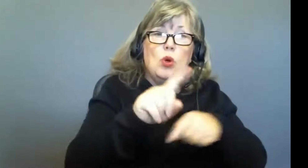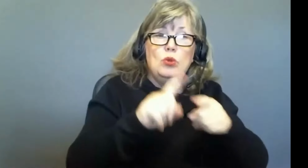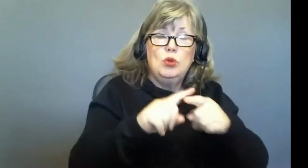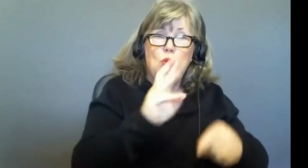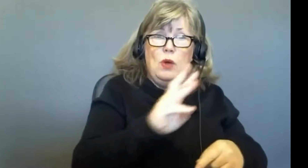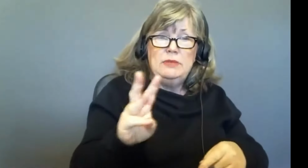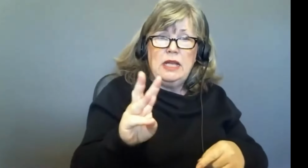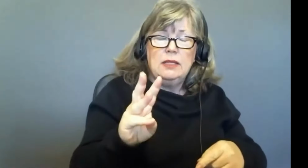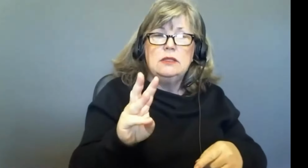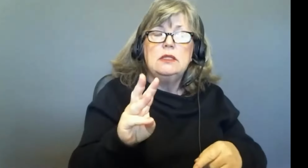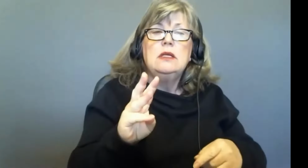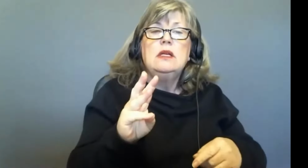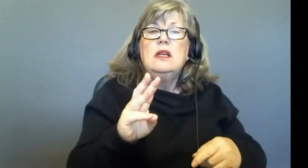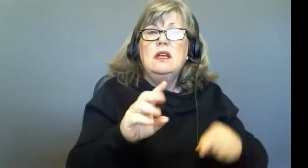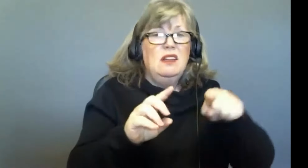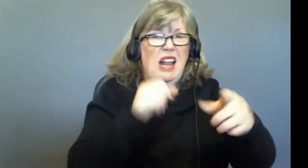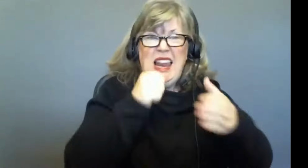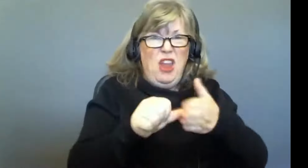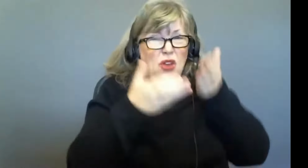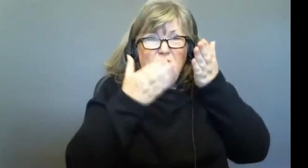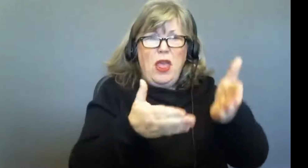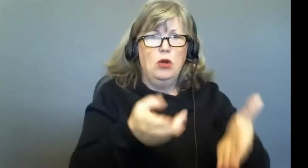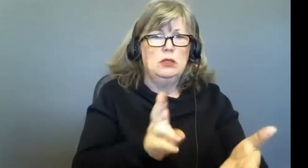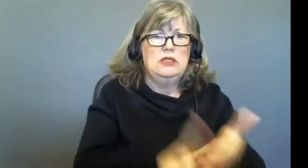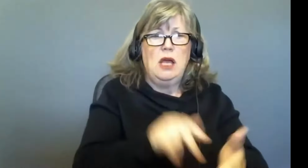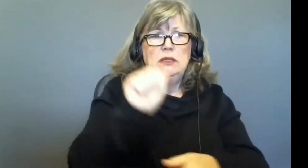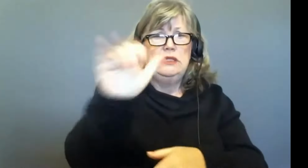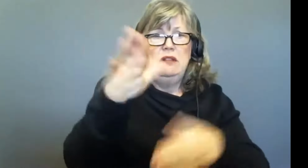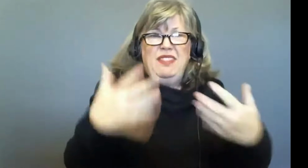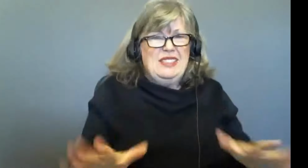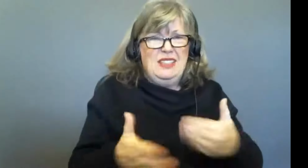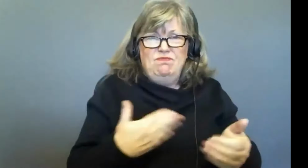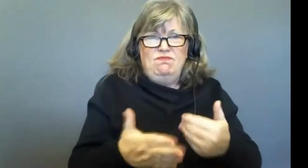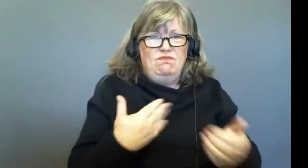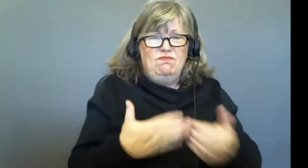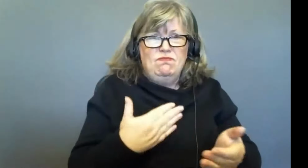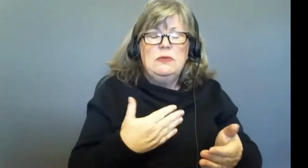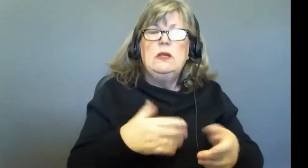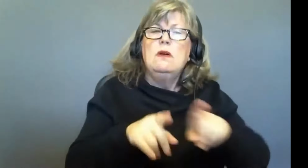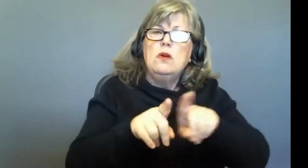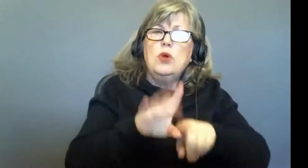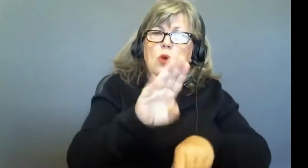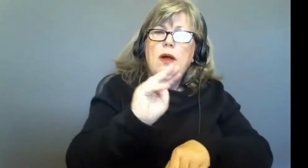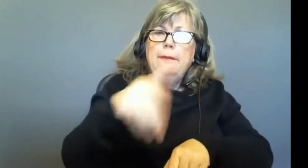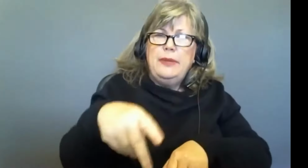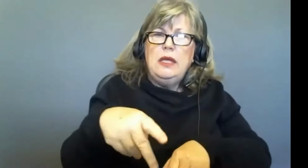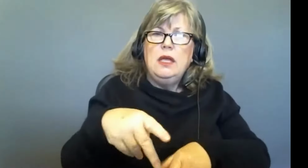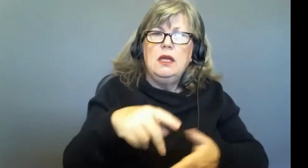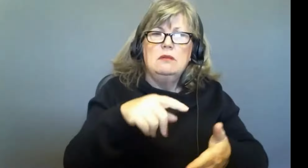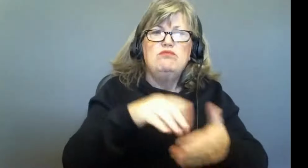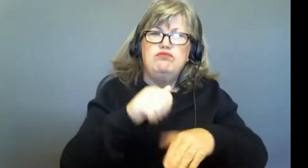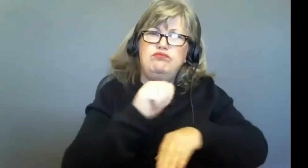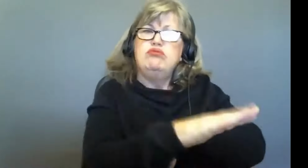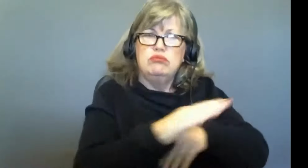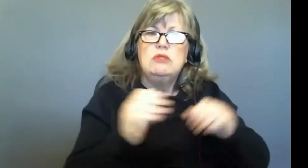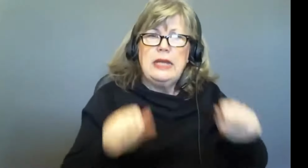to sign it and send it off. It's very simple. It's not complicated. And also write to your MP. There's work being